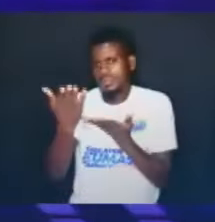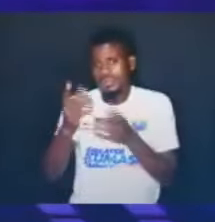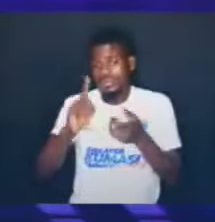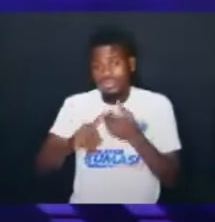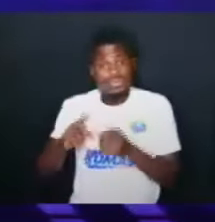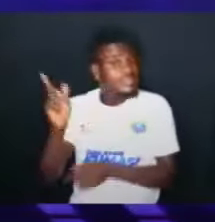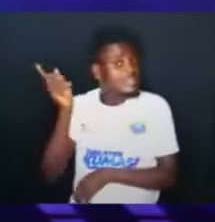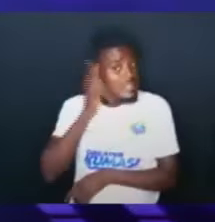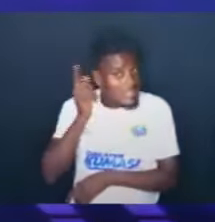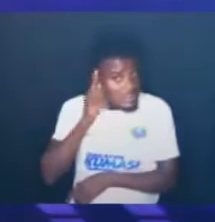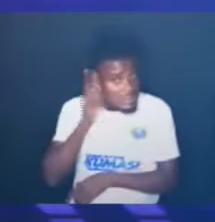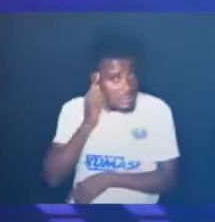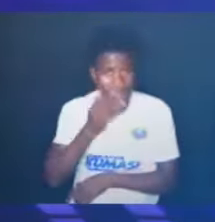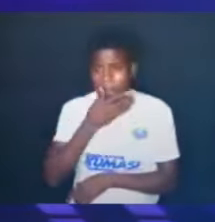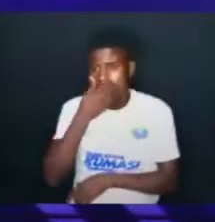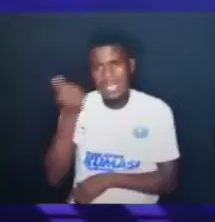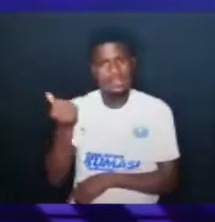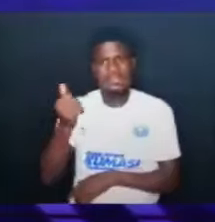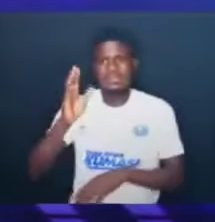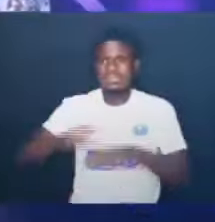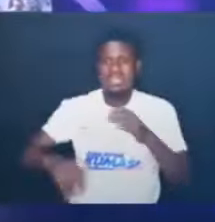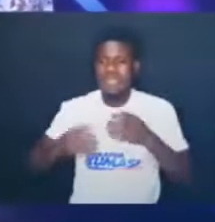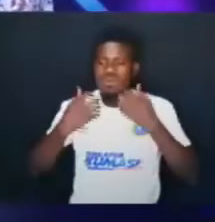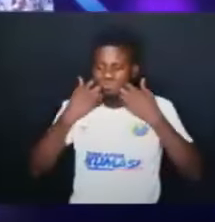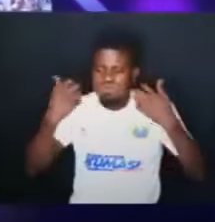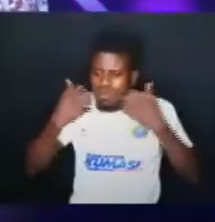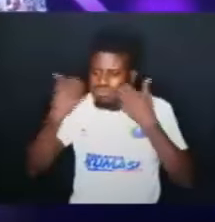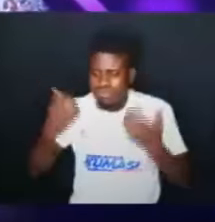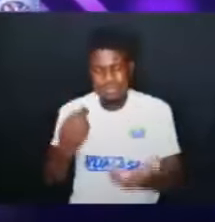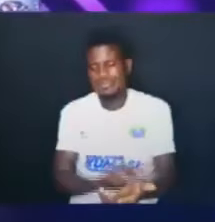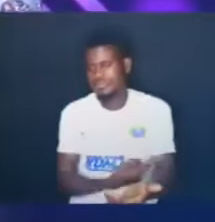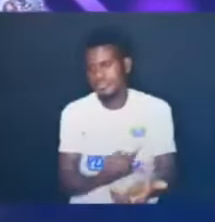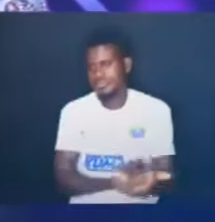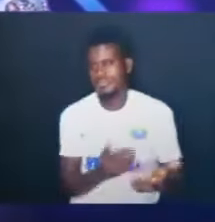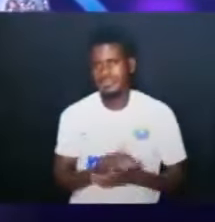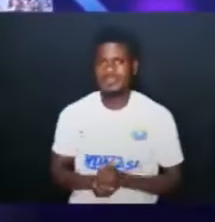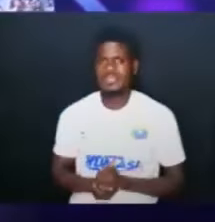heed is better than fats of rams. After all,